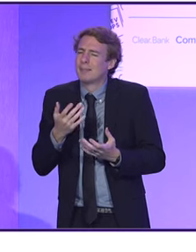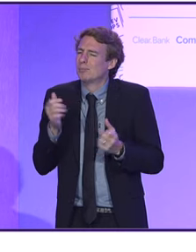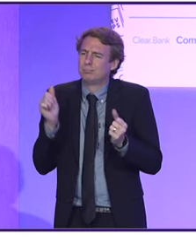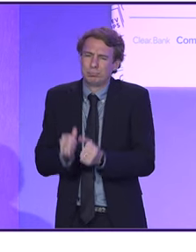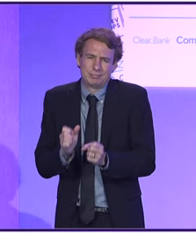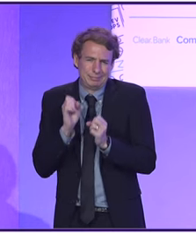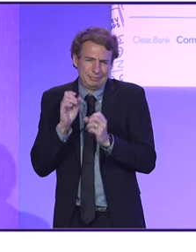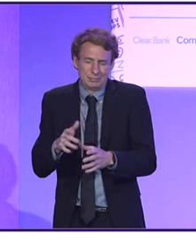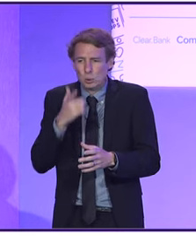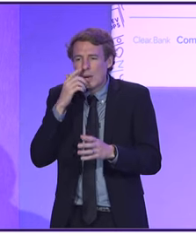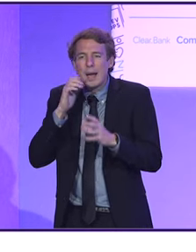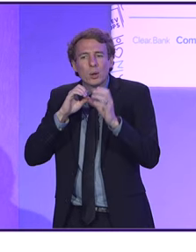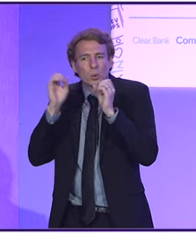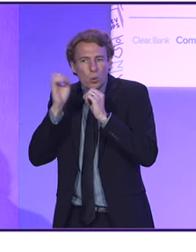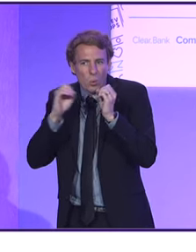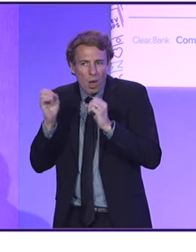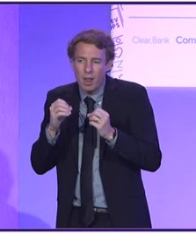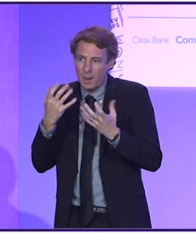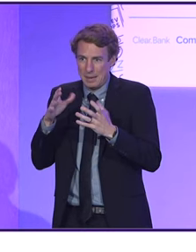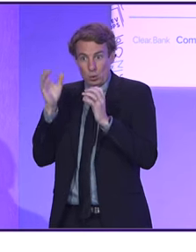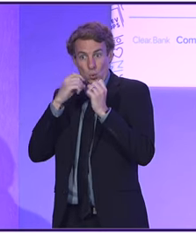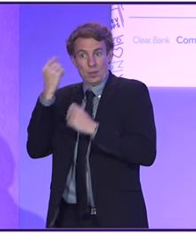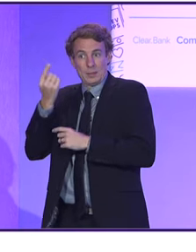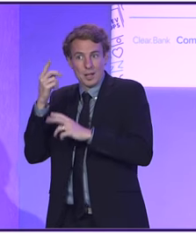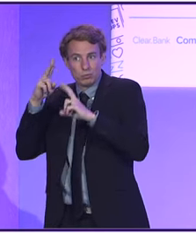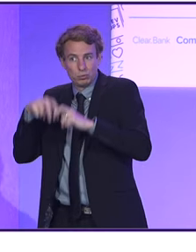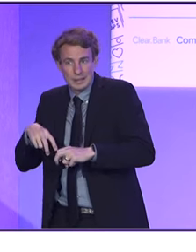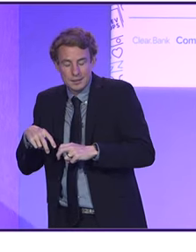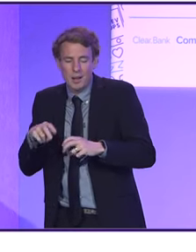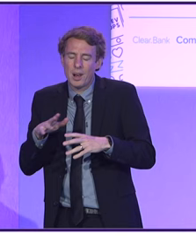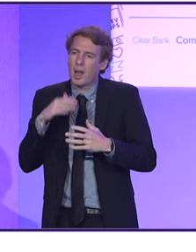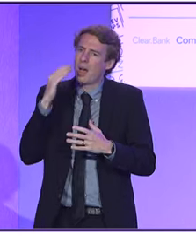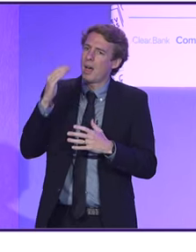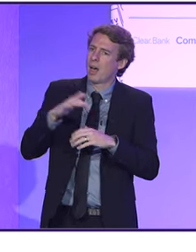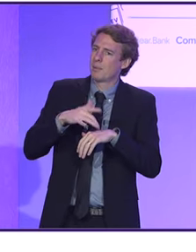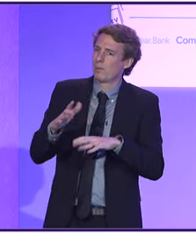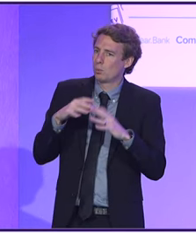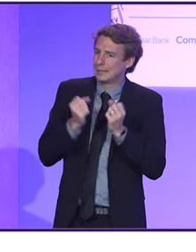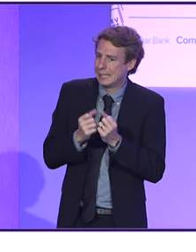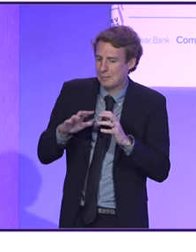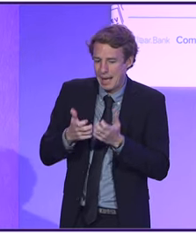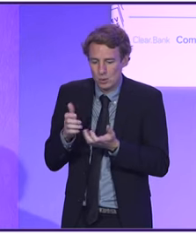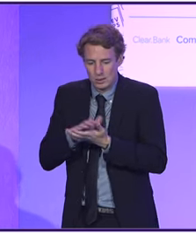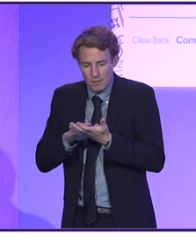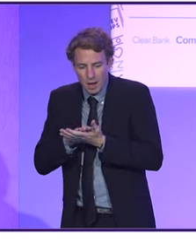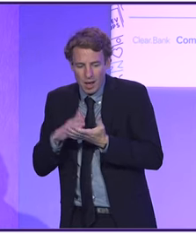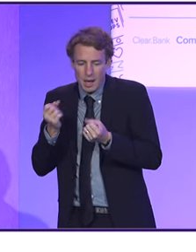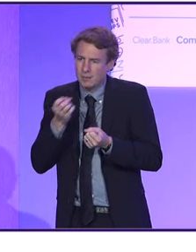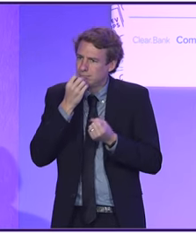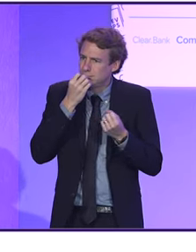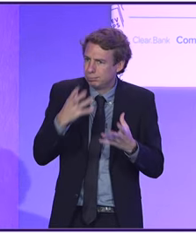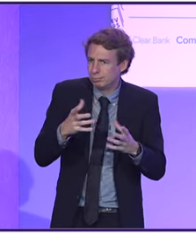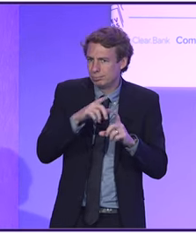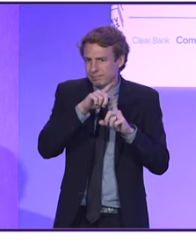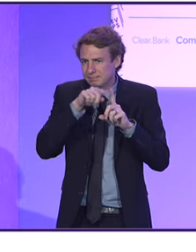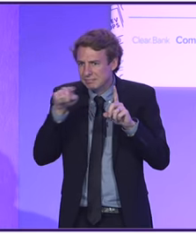on it's actual research done by Google based on high-performing teams and how to define that. And they came up with these four metrics that are really